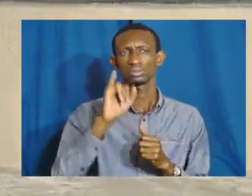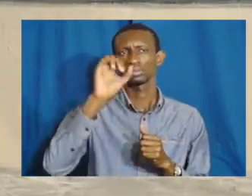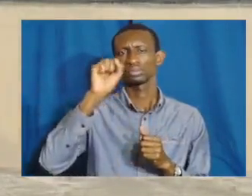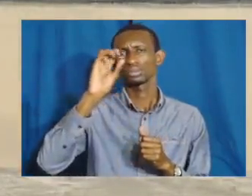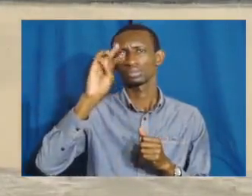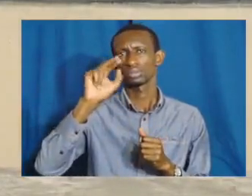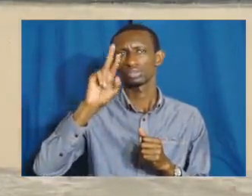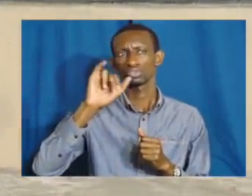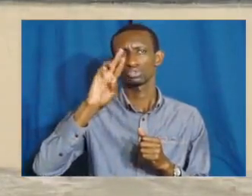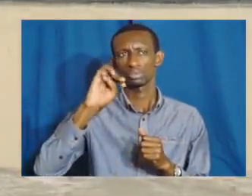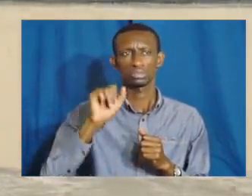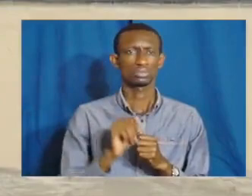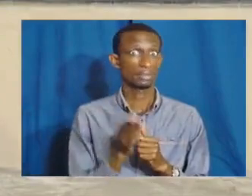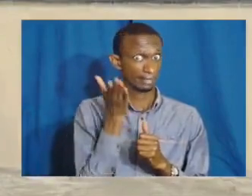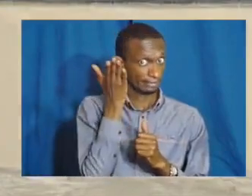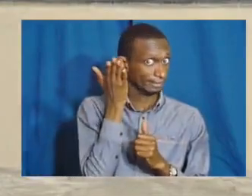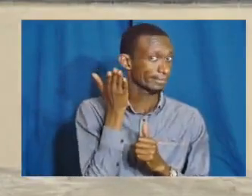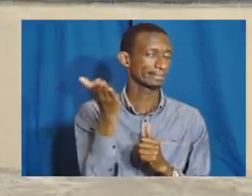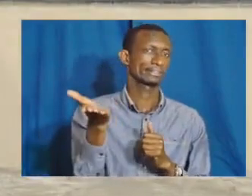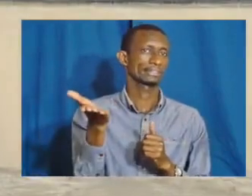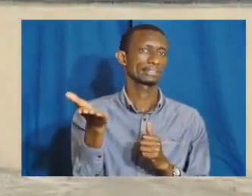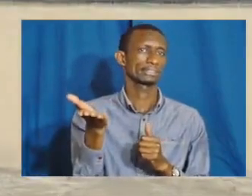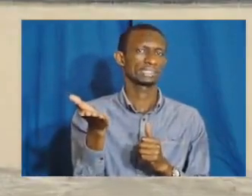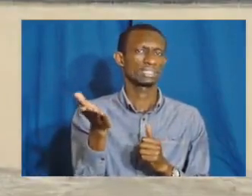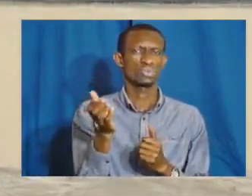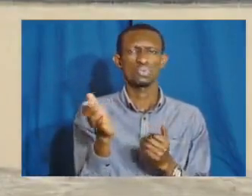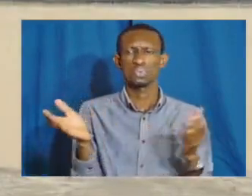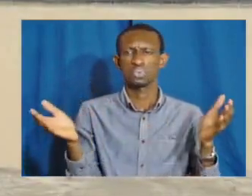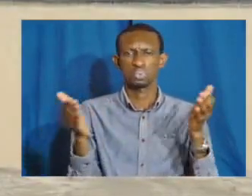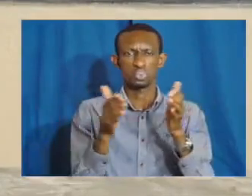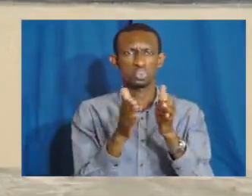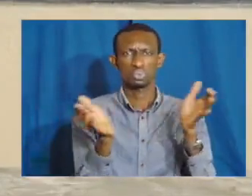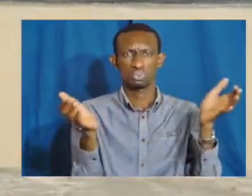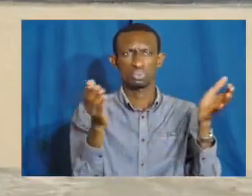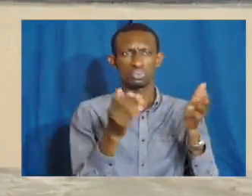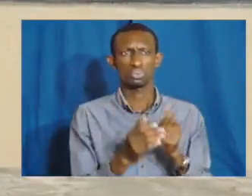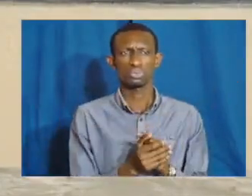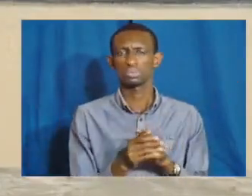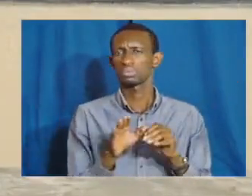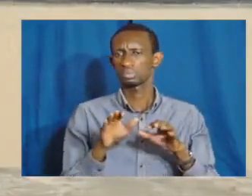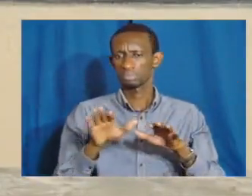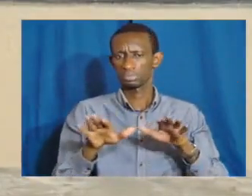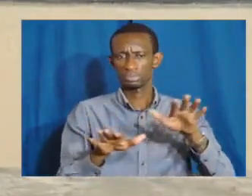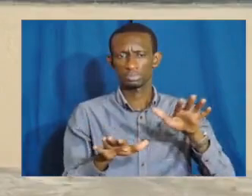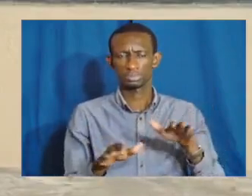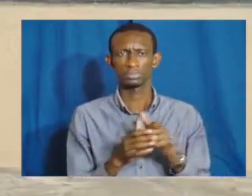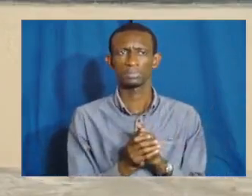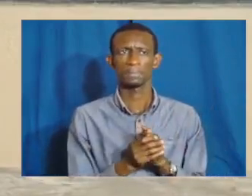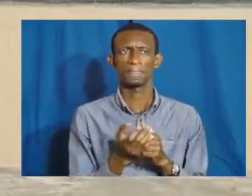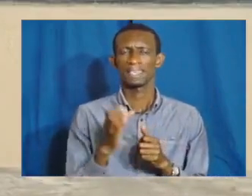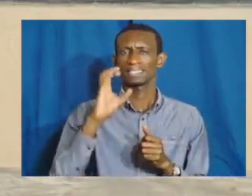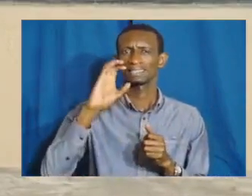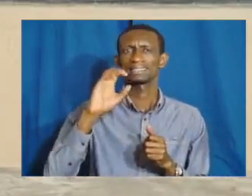So these isomers differ in terms of the chain, or if they have branches. So this is